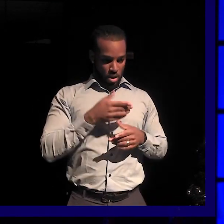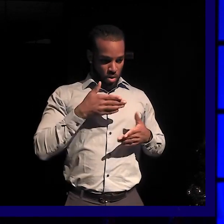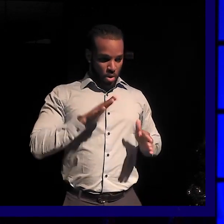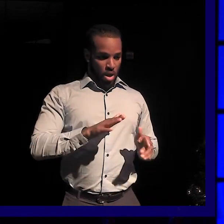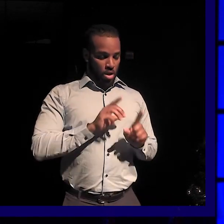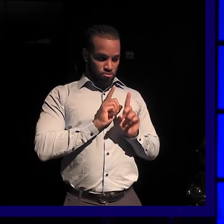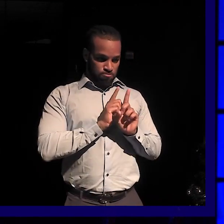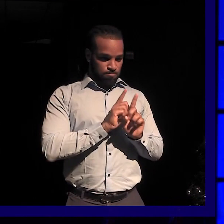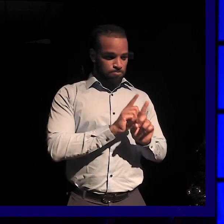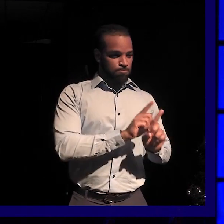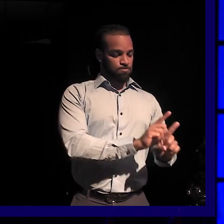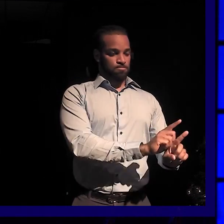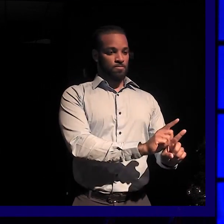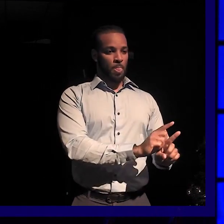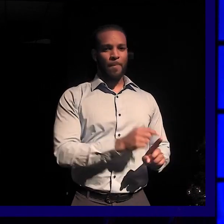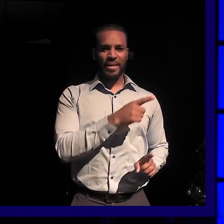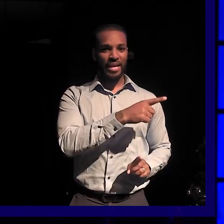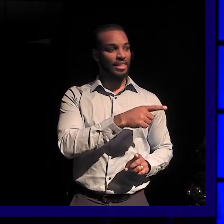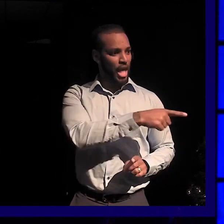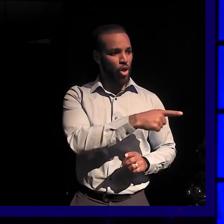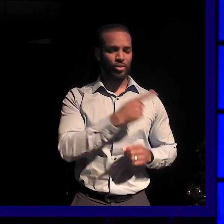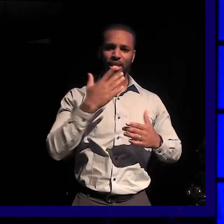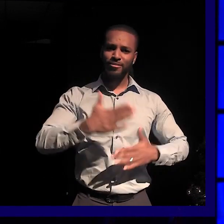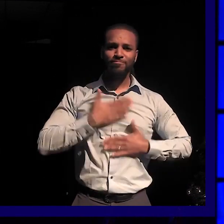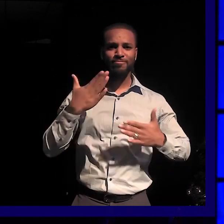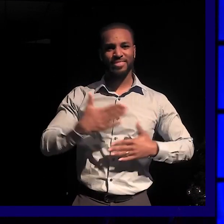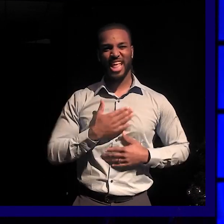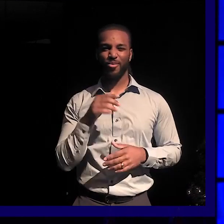into this Hebrew word sassin. They got a little sassy.